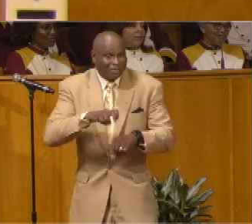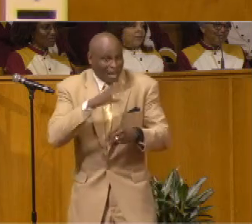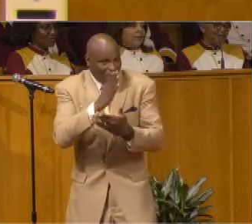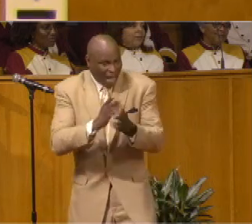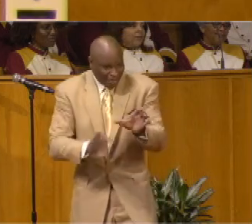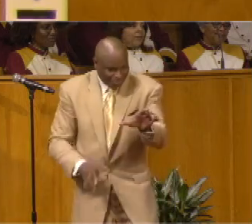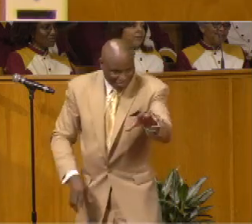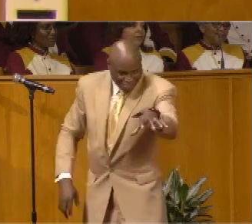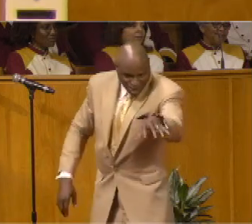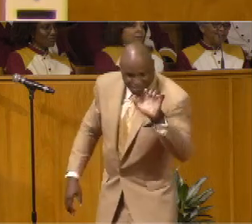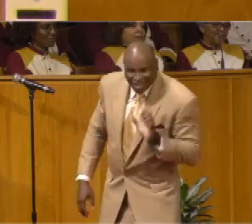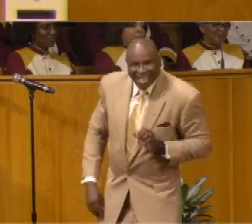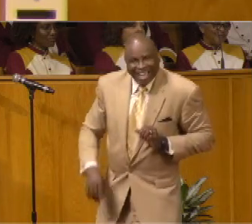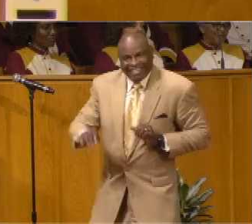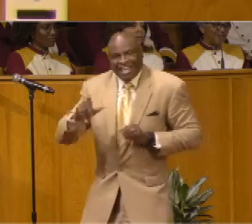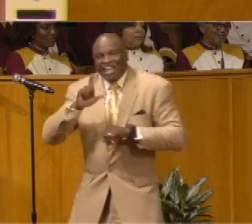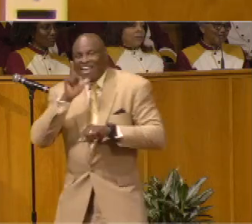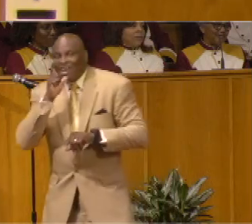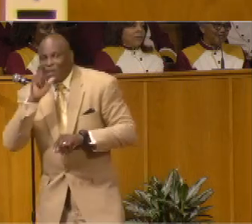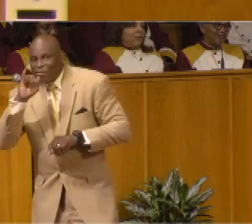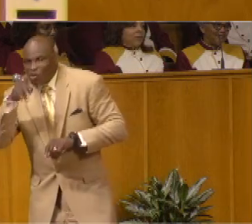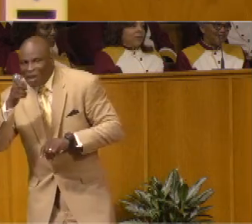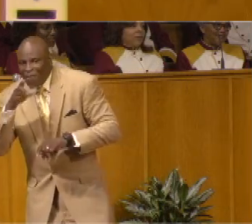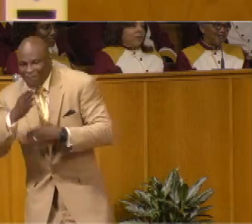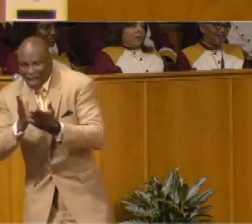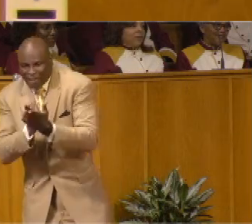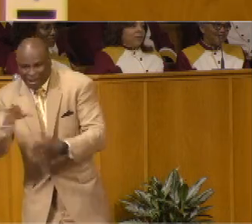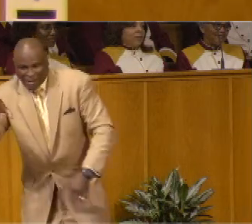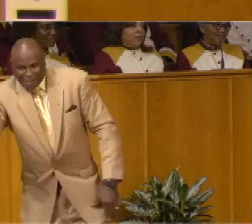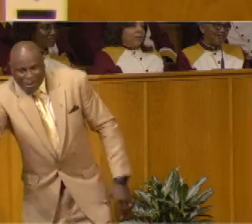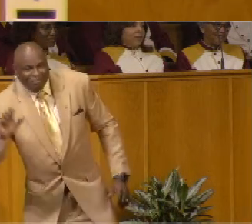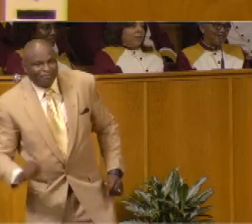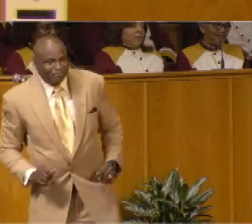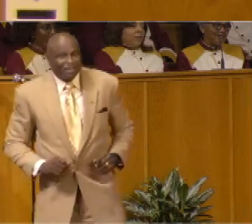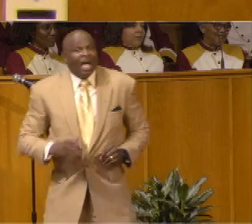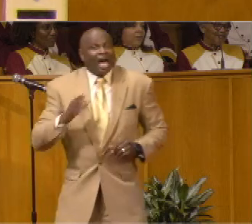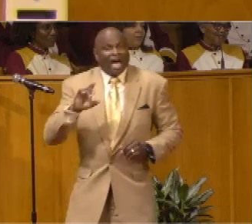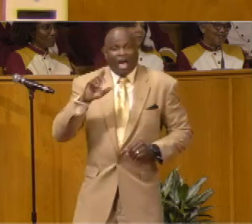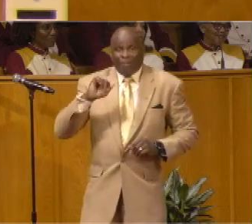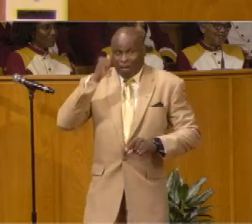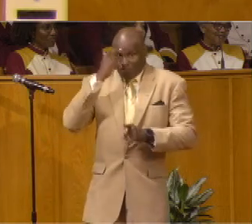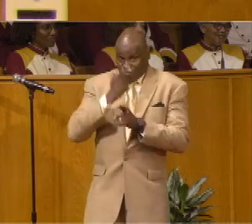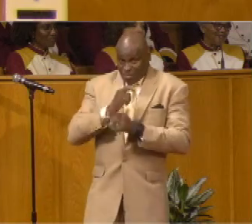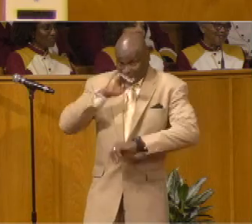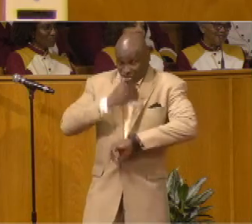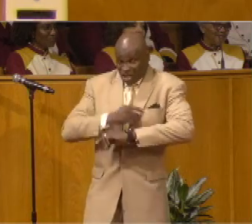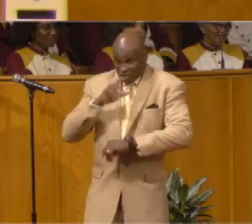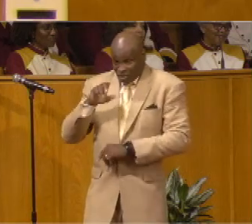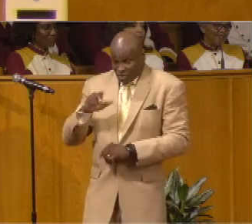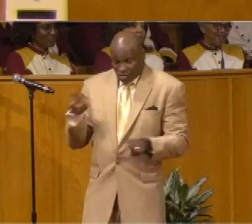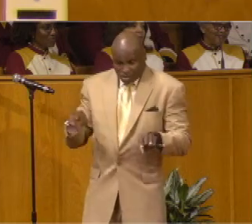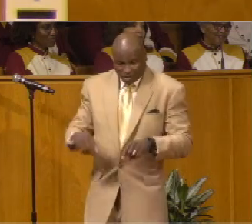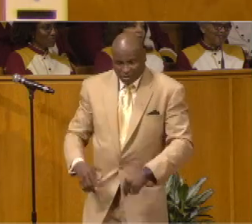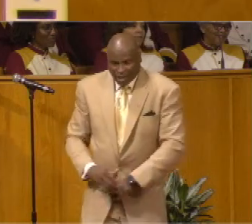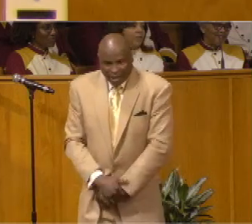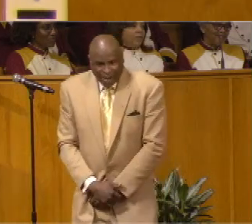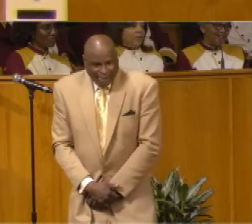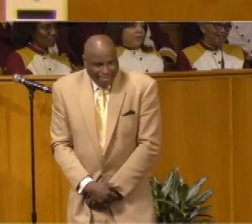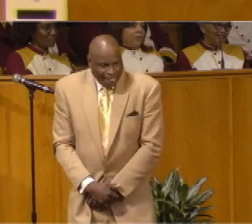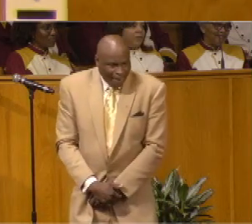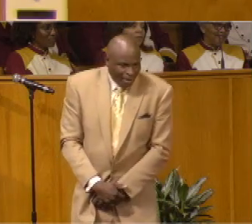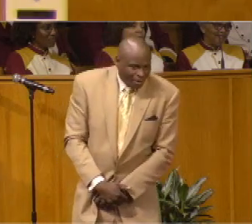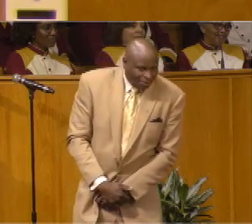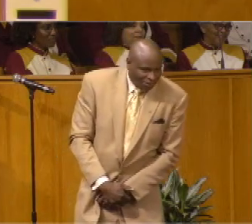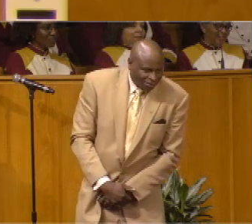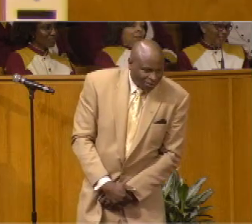pie. And there was the lemon meringue. And Deuce was a little boy, and he walked in, and he stood looking between